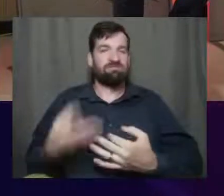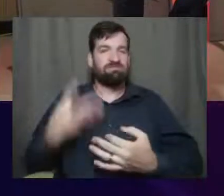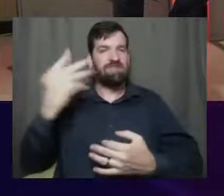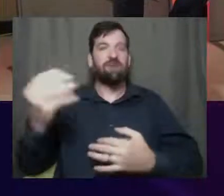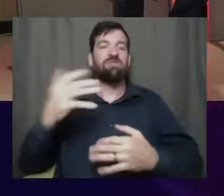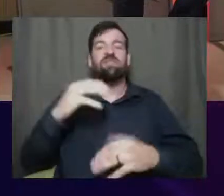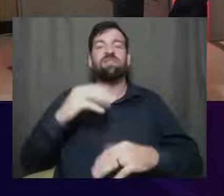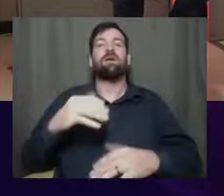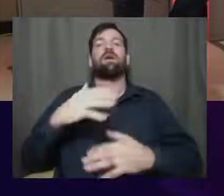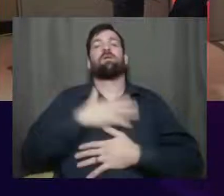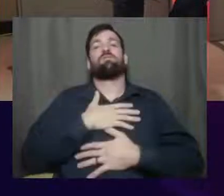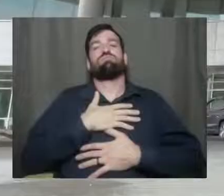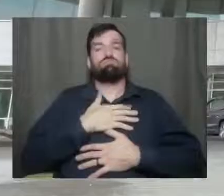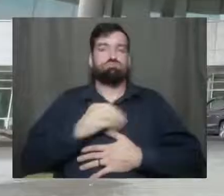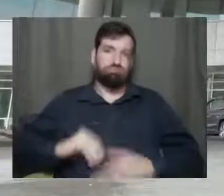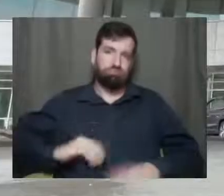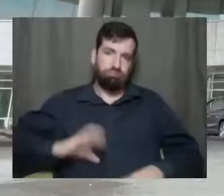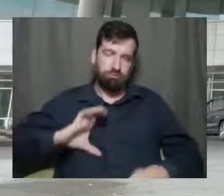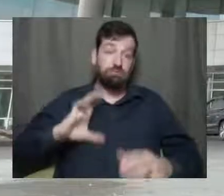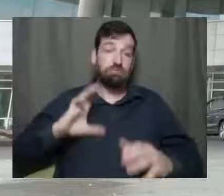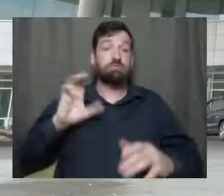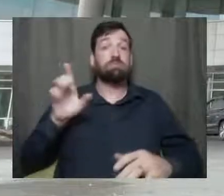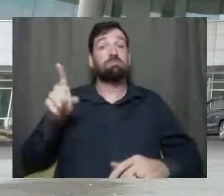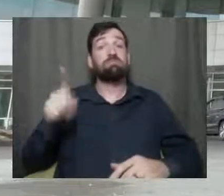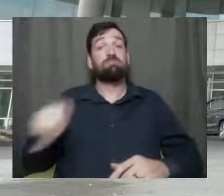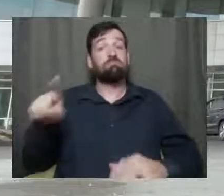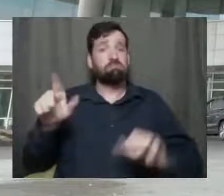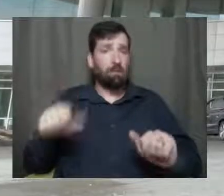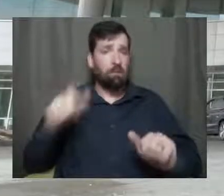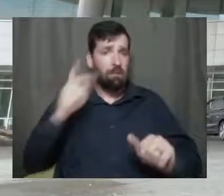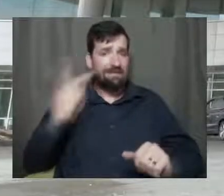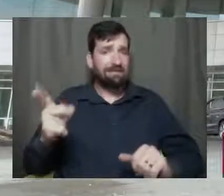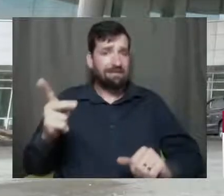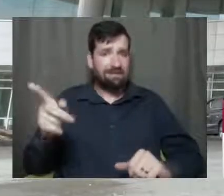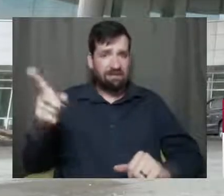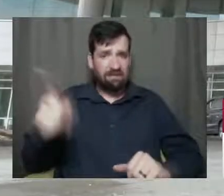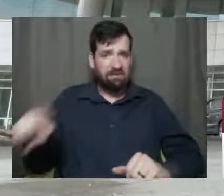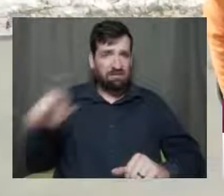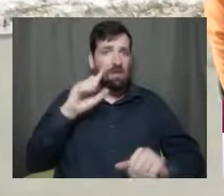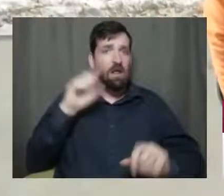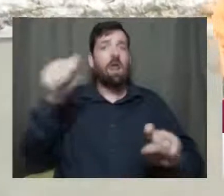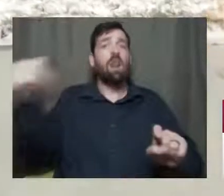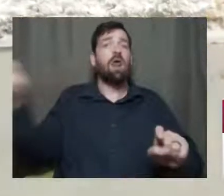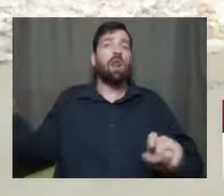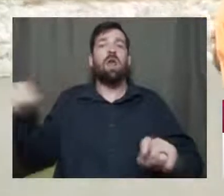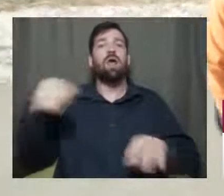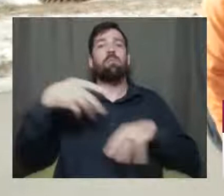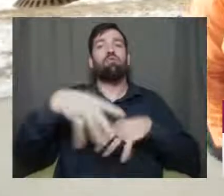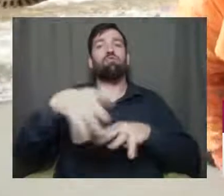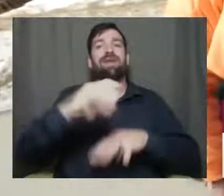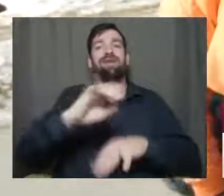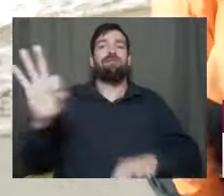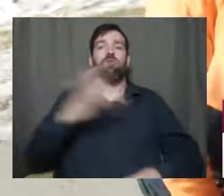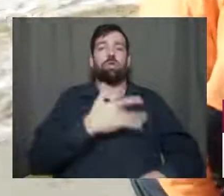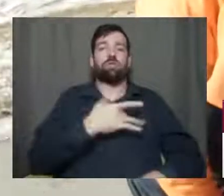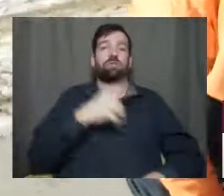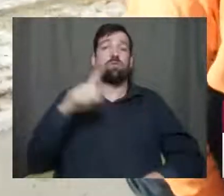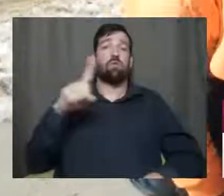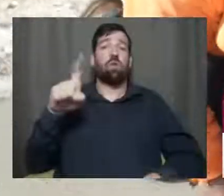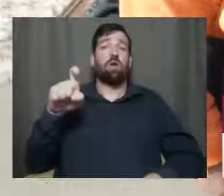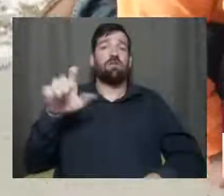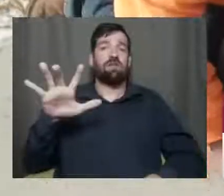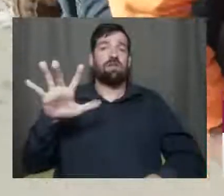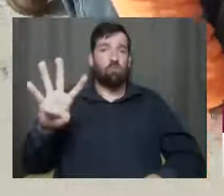the batteries. Well, you have most likely seen them all across town, the Parade of Hearts, 154 hearts designed by